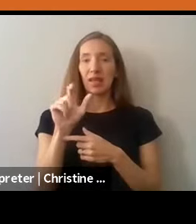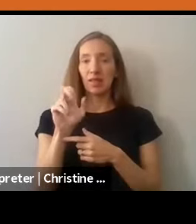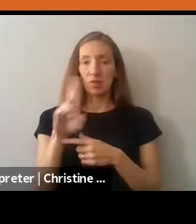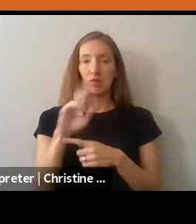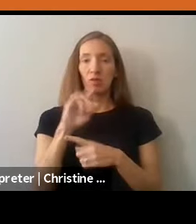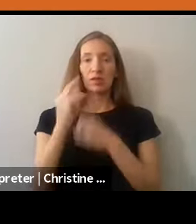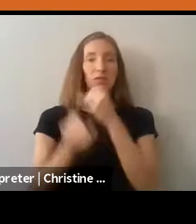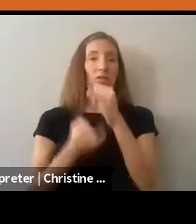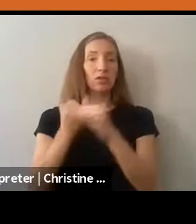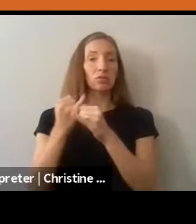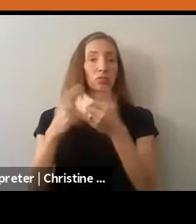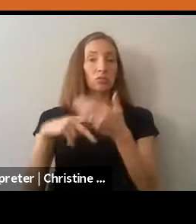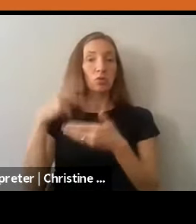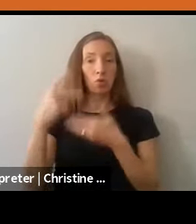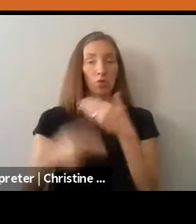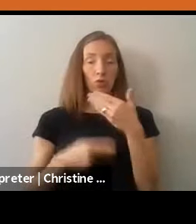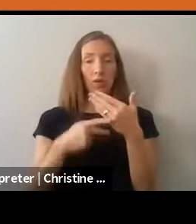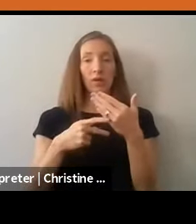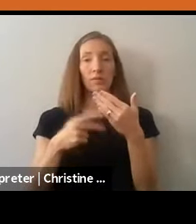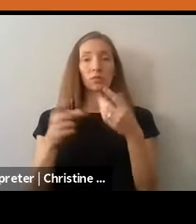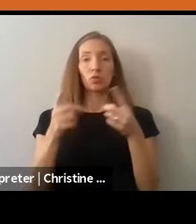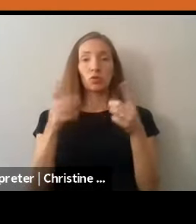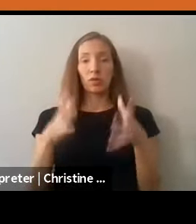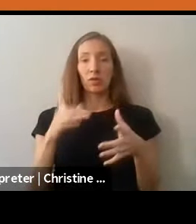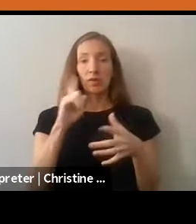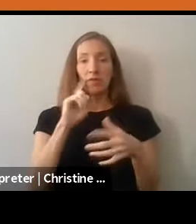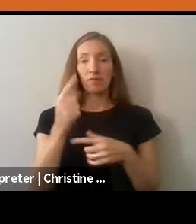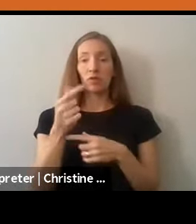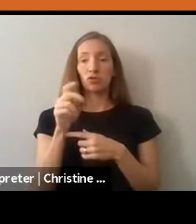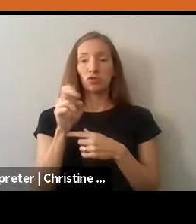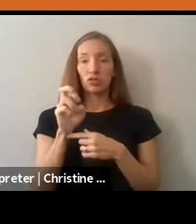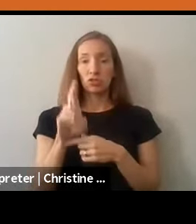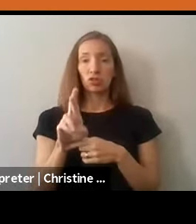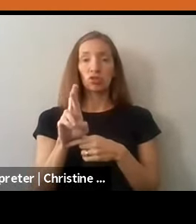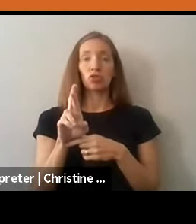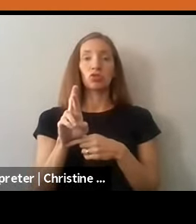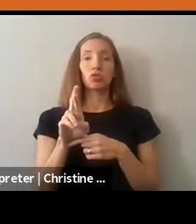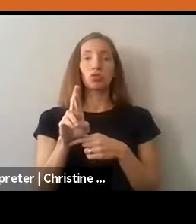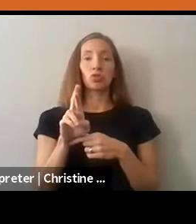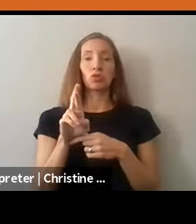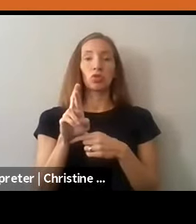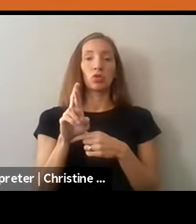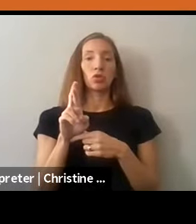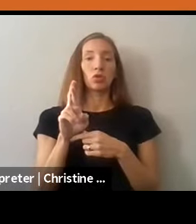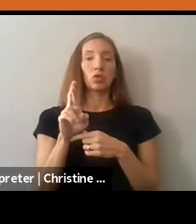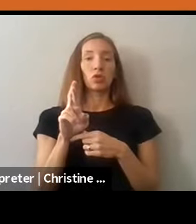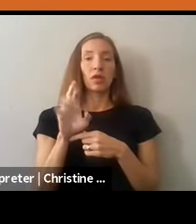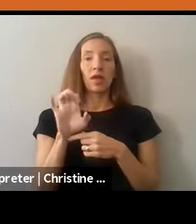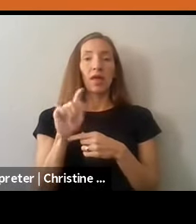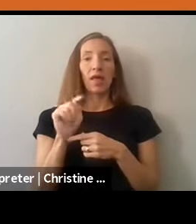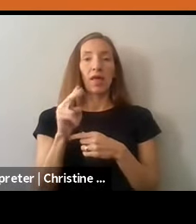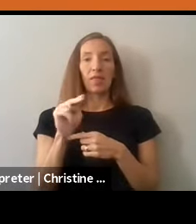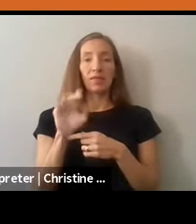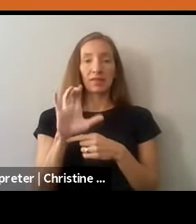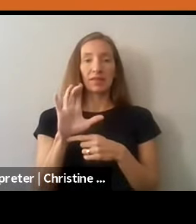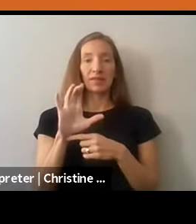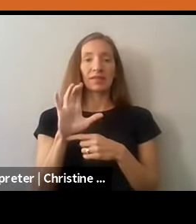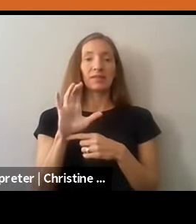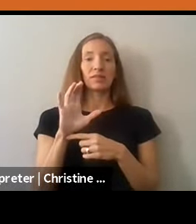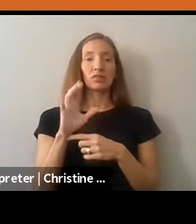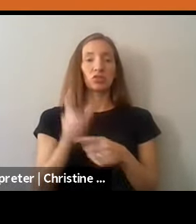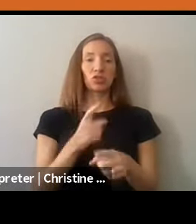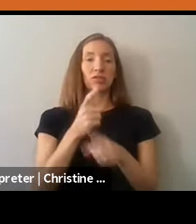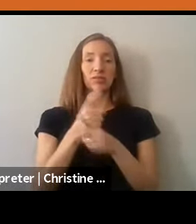Program Director for Gender, Racial, and Ethnic Justice at the Ford Foundation, representing